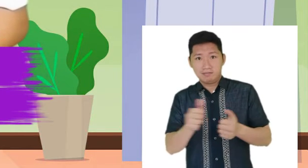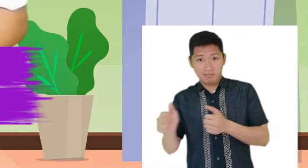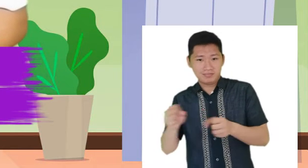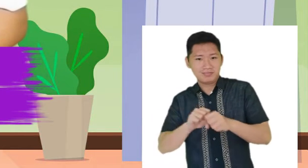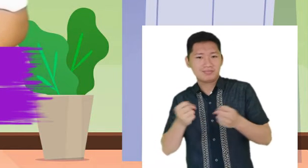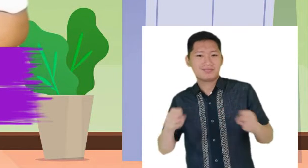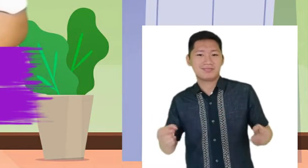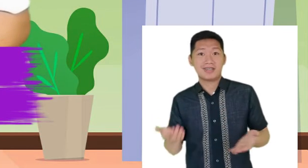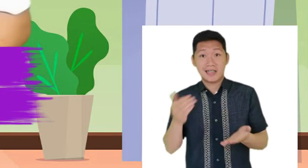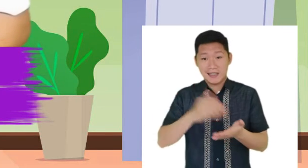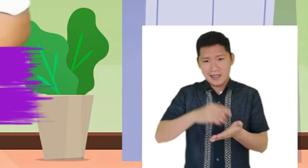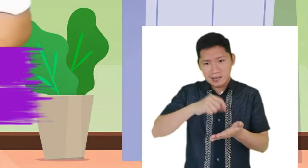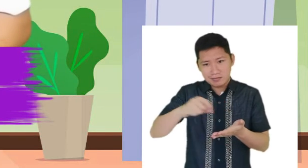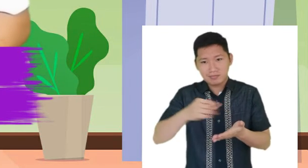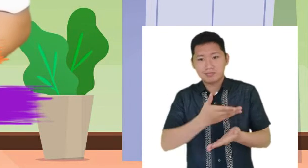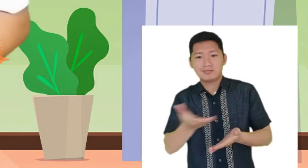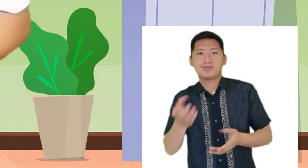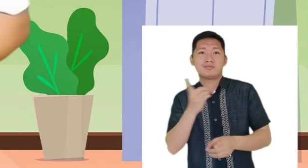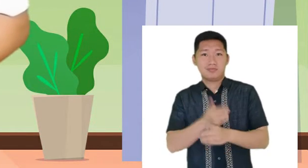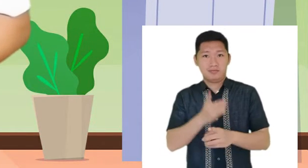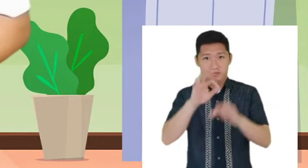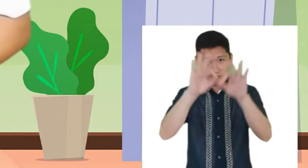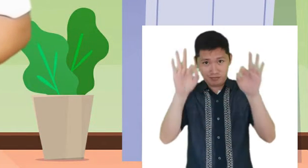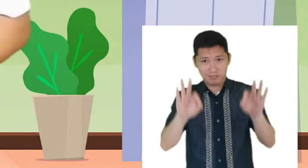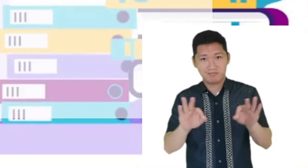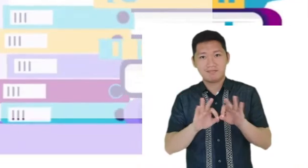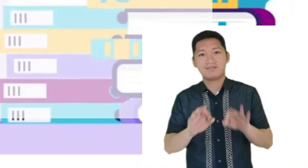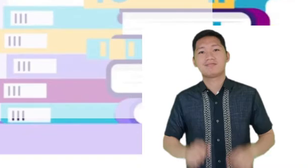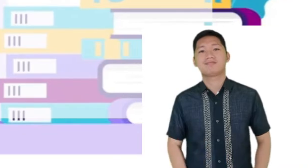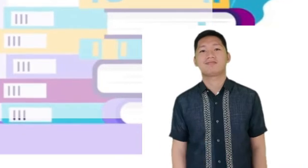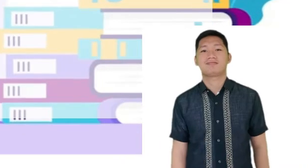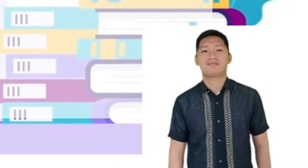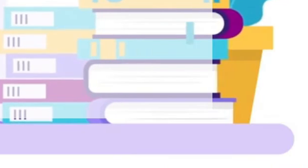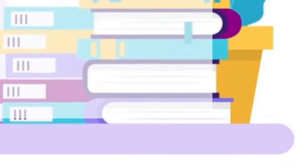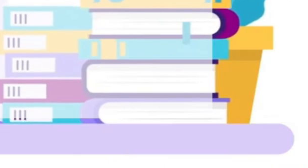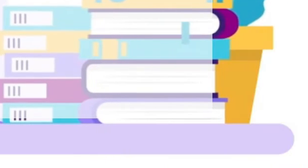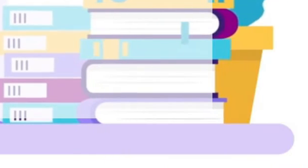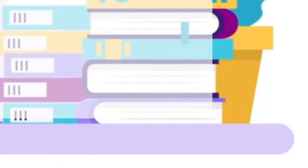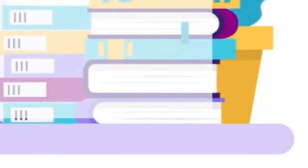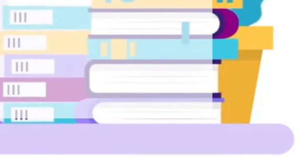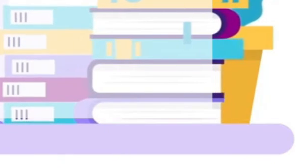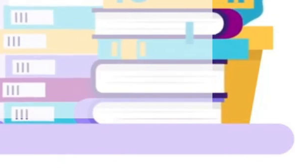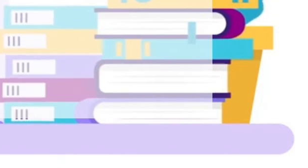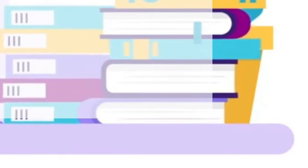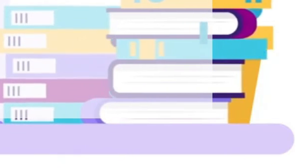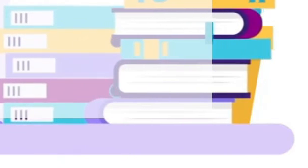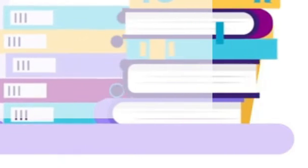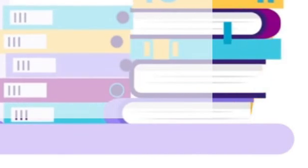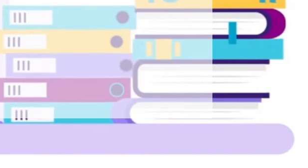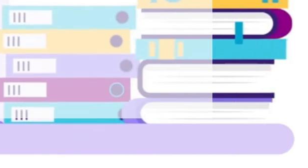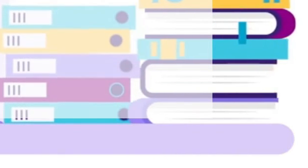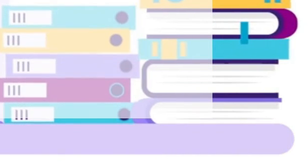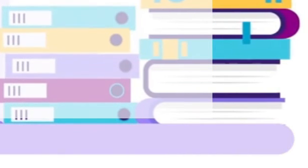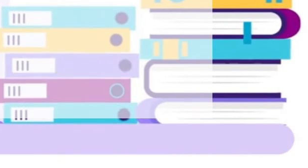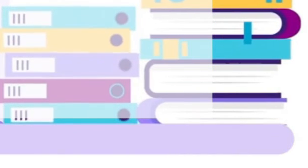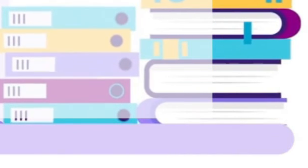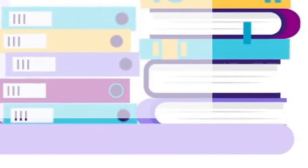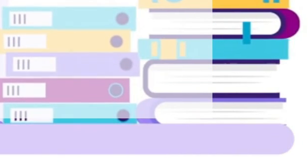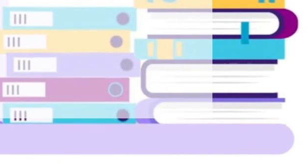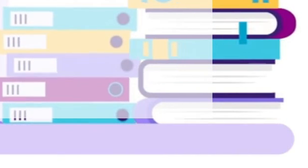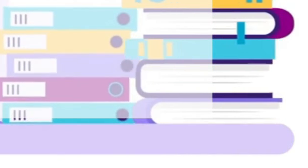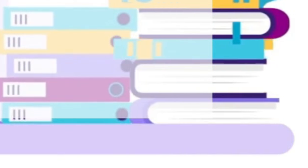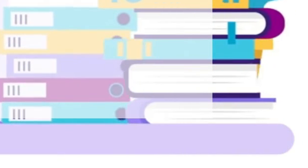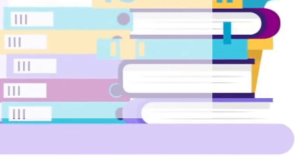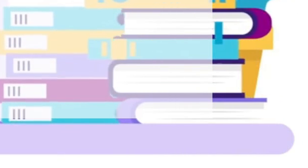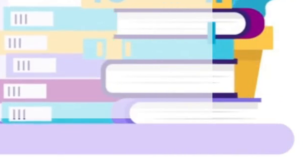sentences, then rewrite them in correct forms. Number 1. Anyone who is interested to